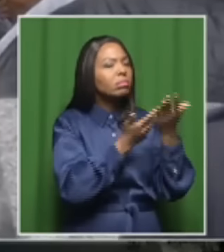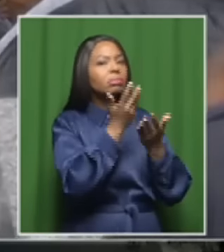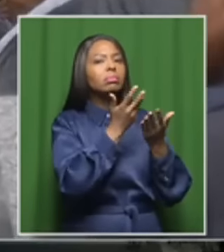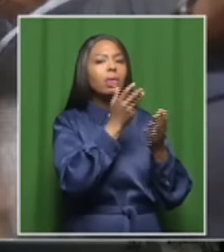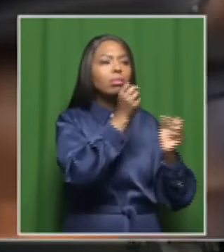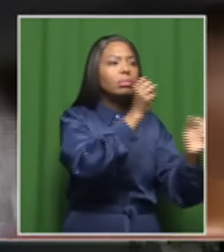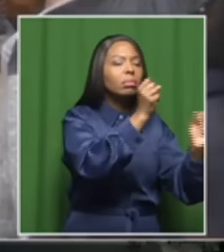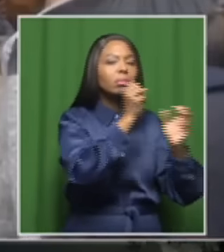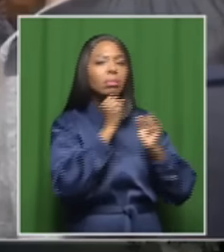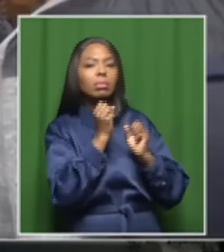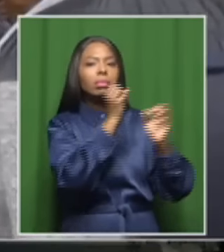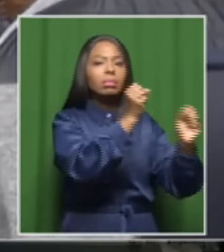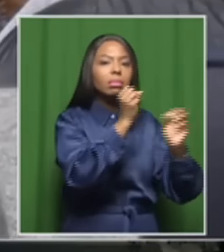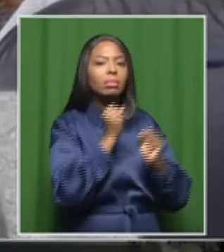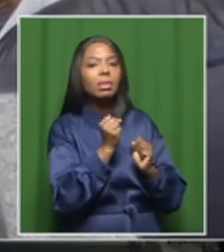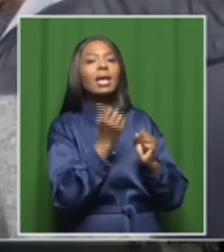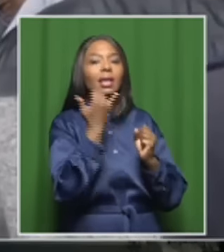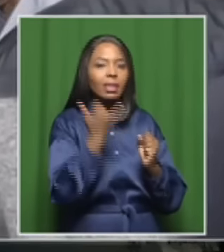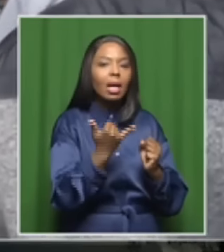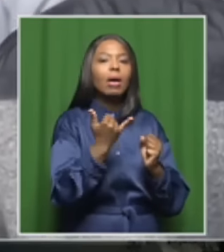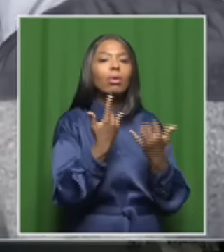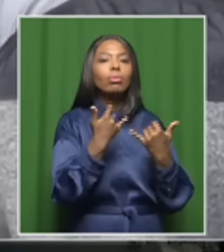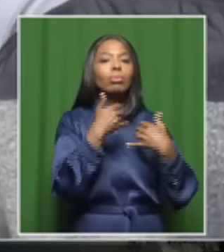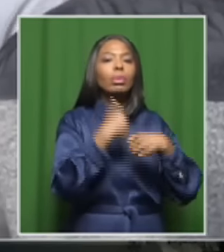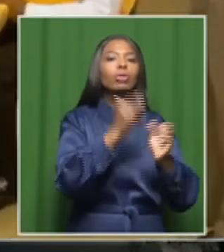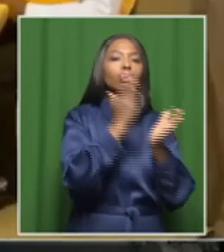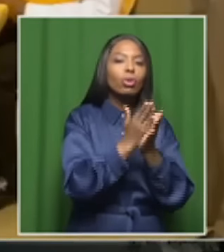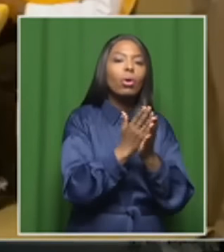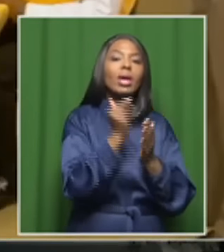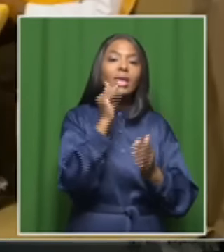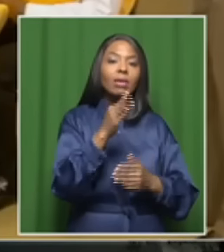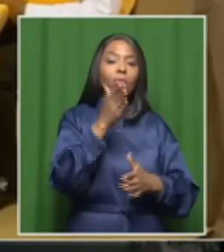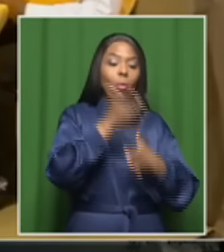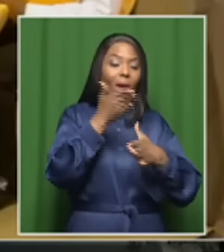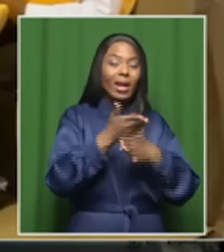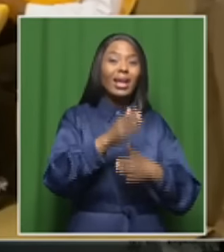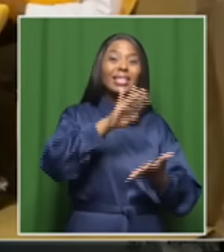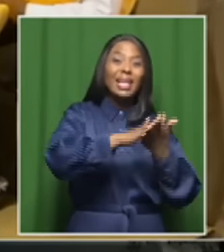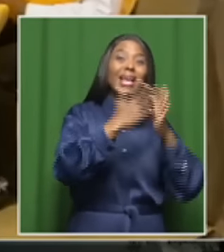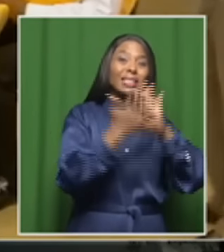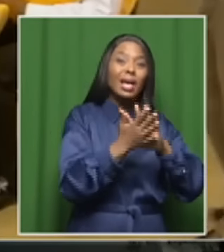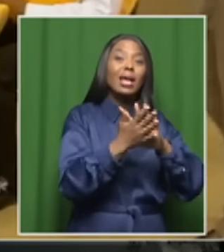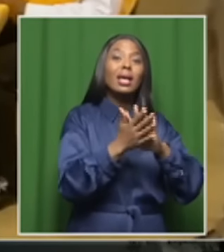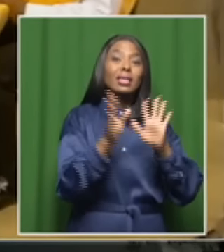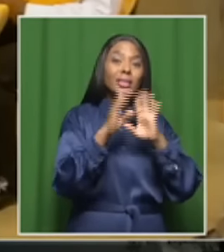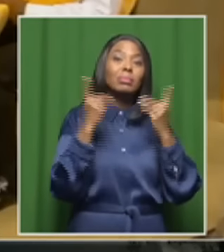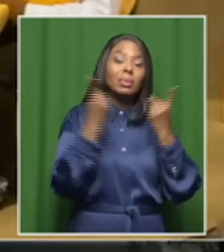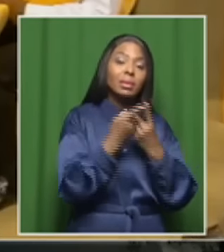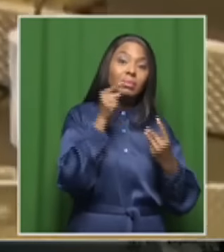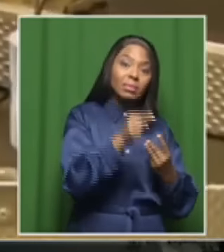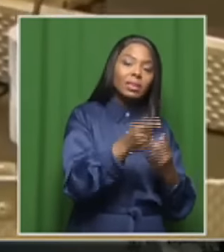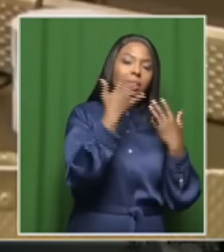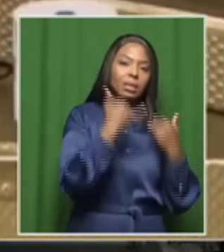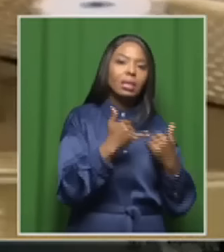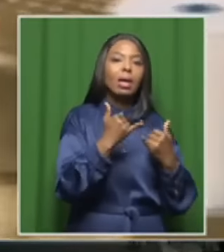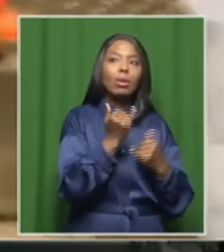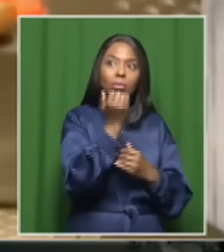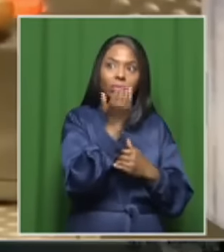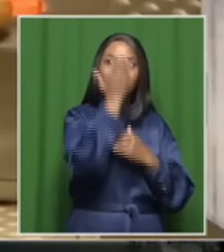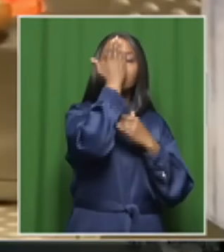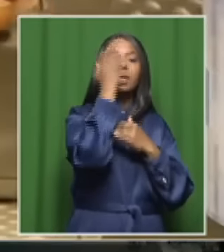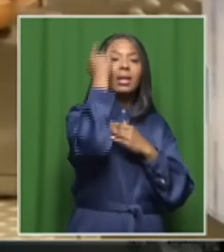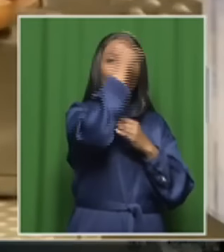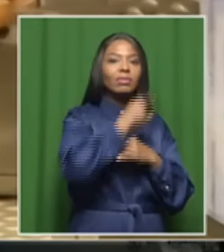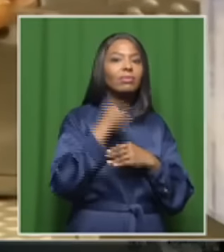biometrics are now implemented for the staff or employees of SASSA, and then they will be extended to the actual